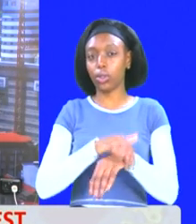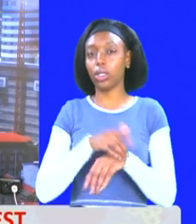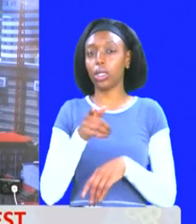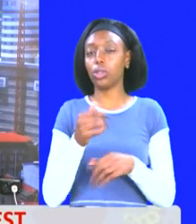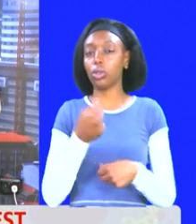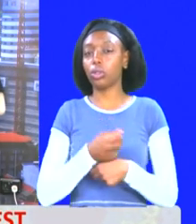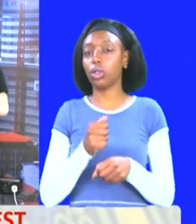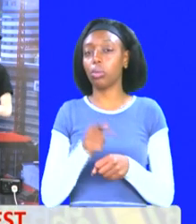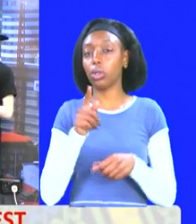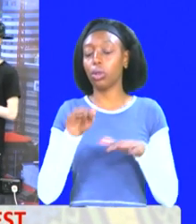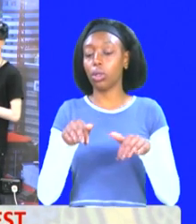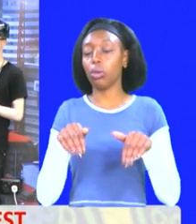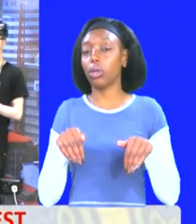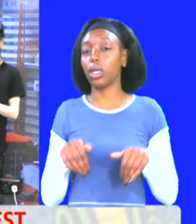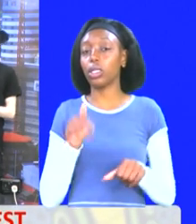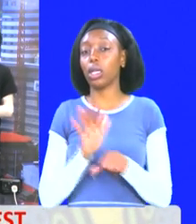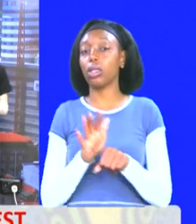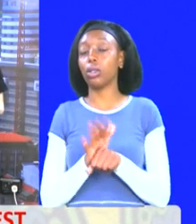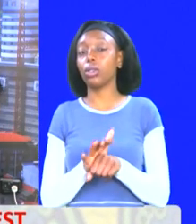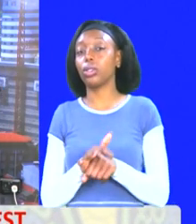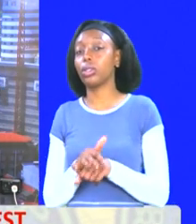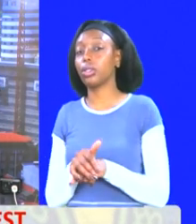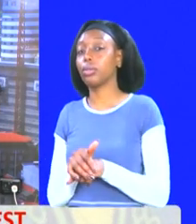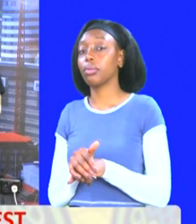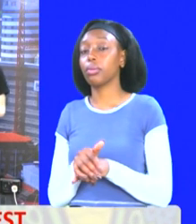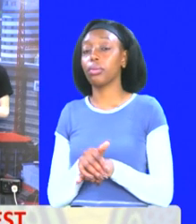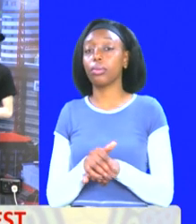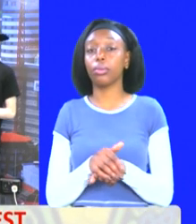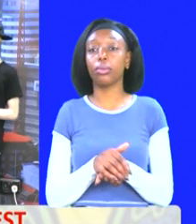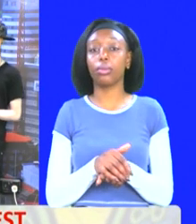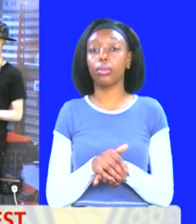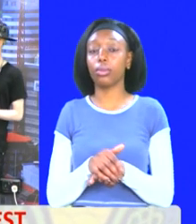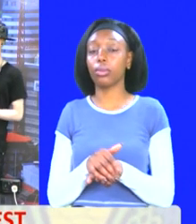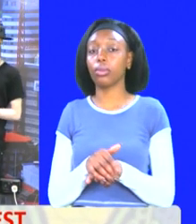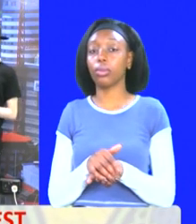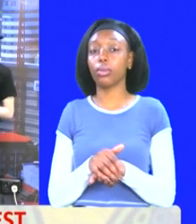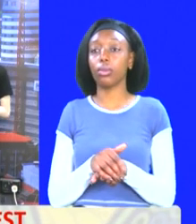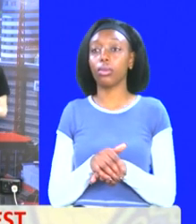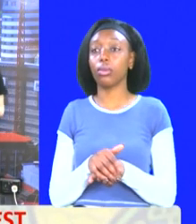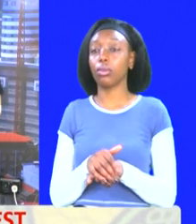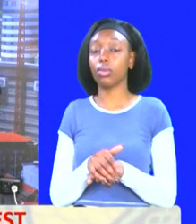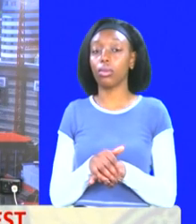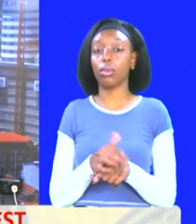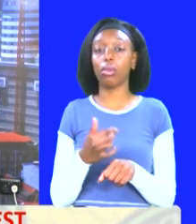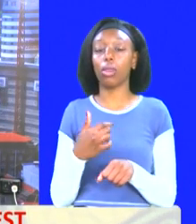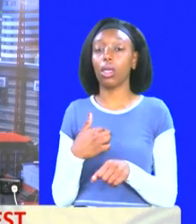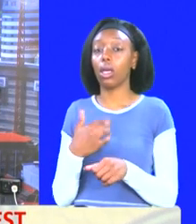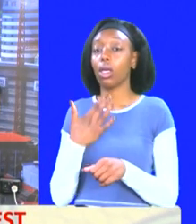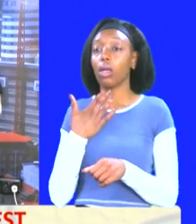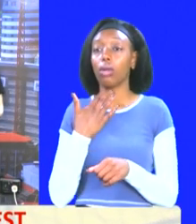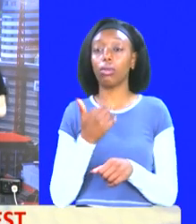famous. To be famous. Kabisa. Kabisa, kabisa. Tuende sete ngine. Nana, DJ. Mimi ataka turudi kwa yo flow. No,